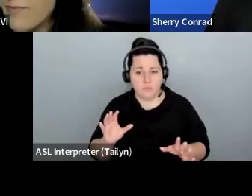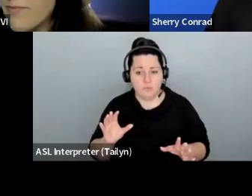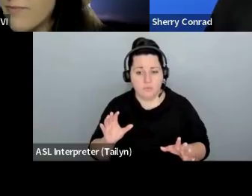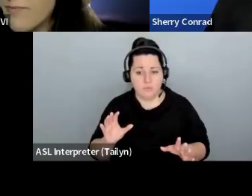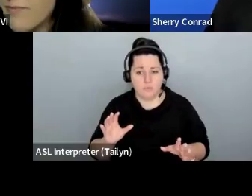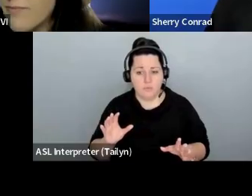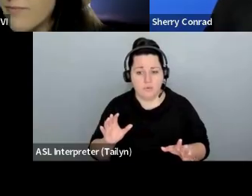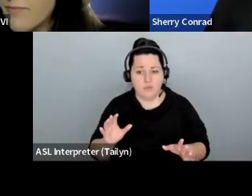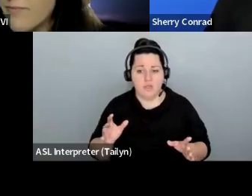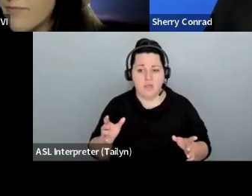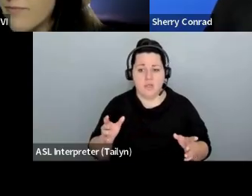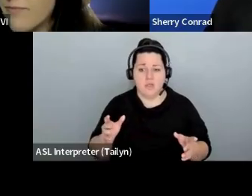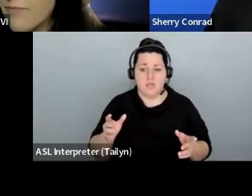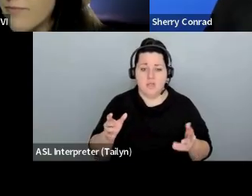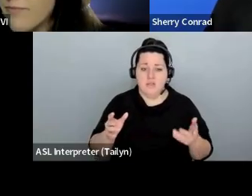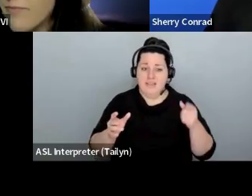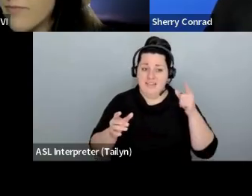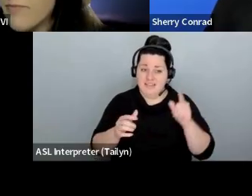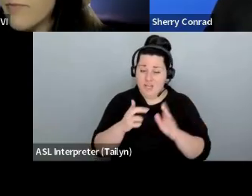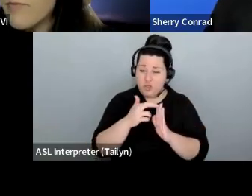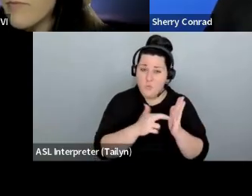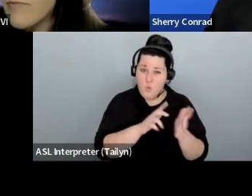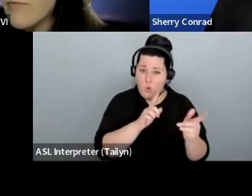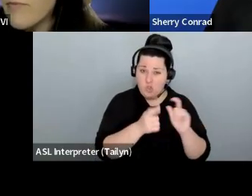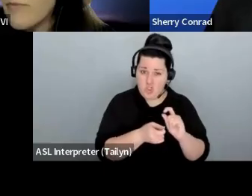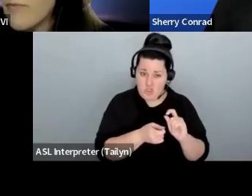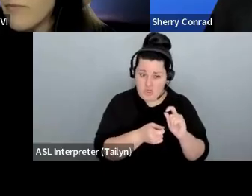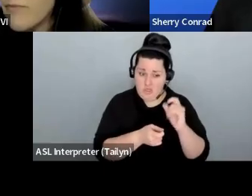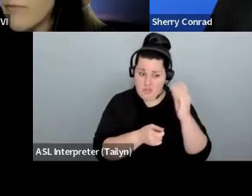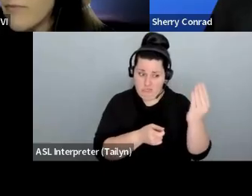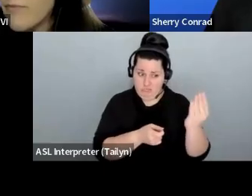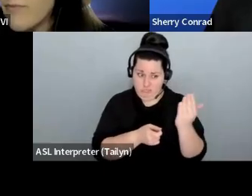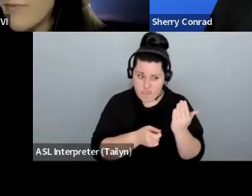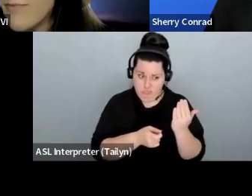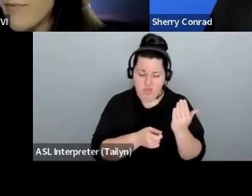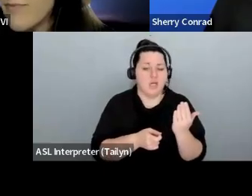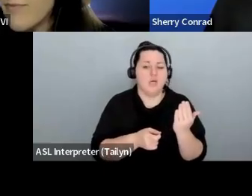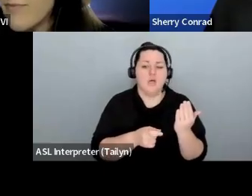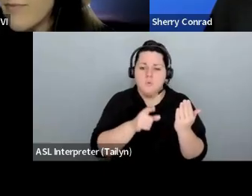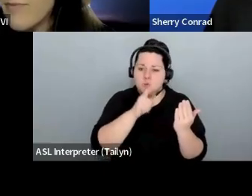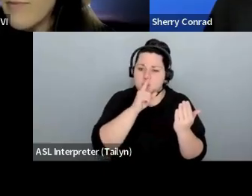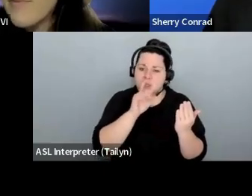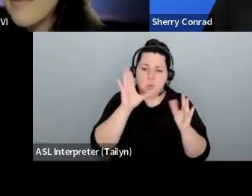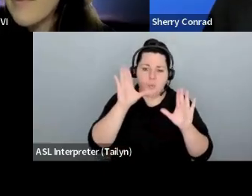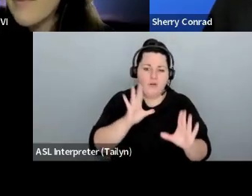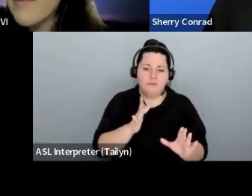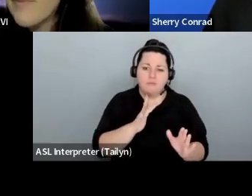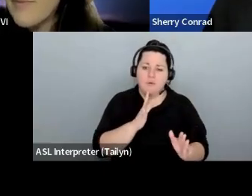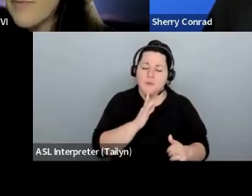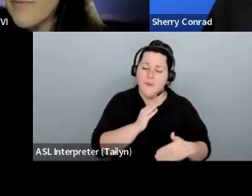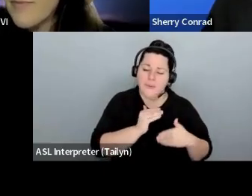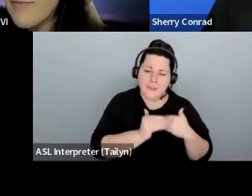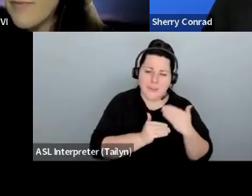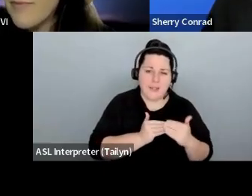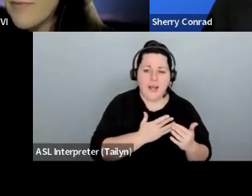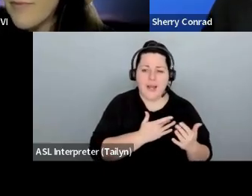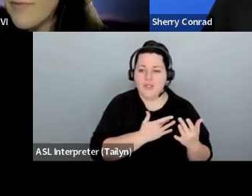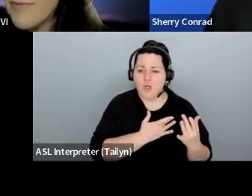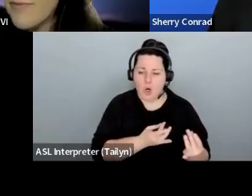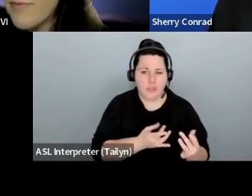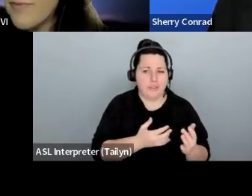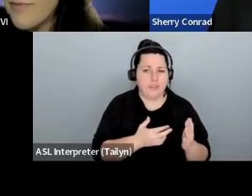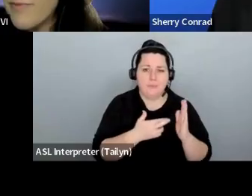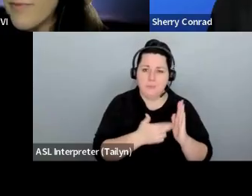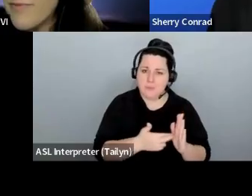was presented this rule change by a wonderful, kind-hearted, discretionary project